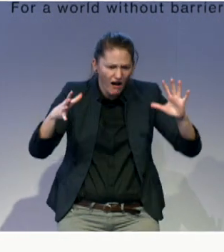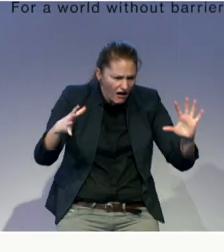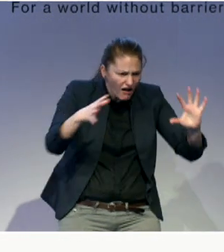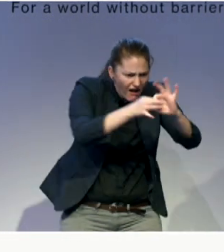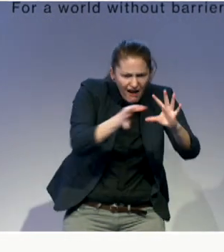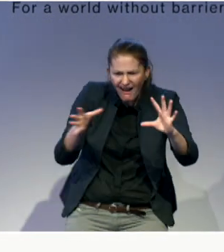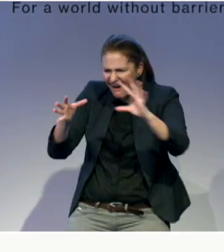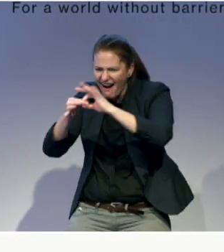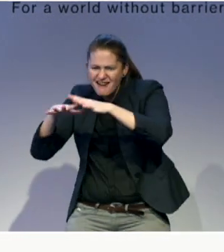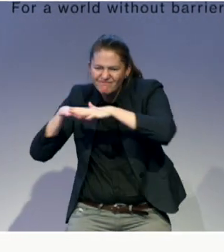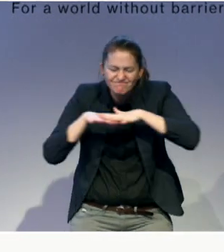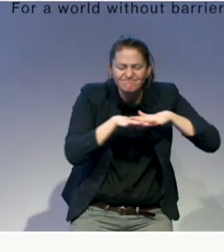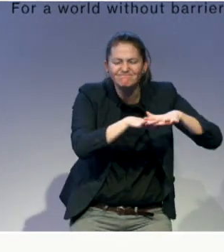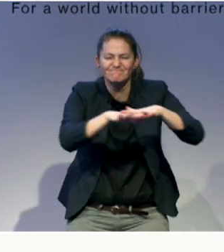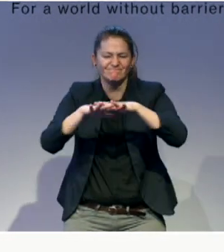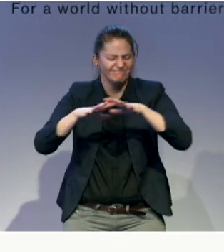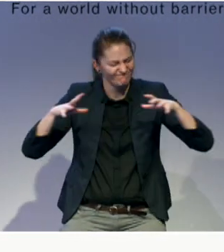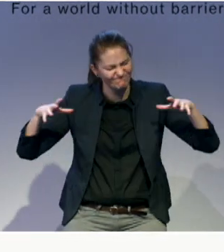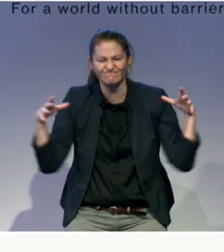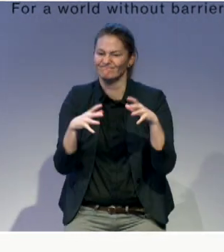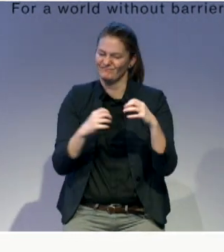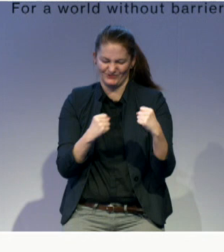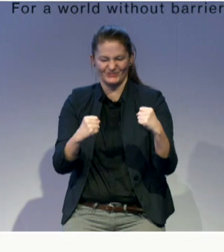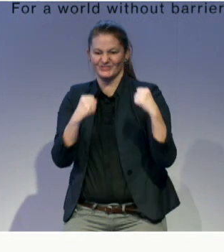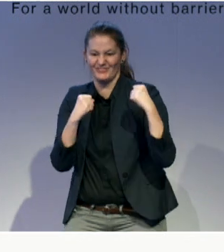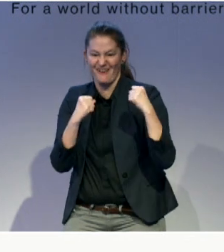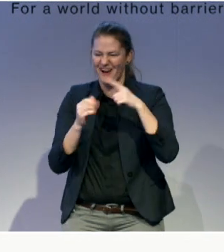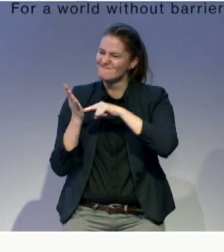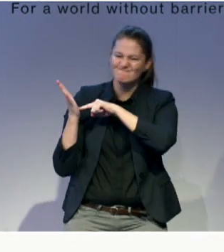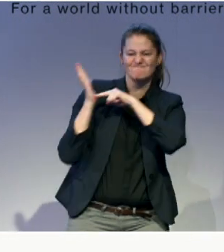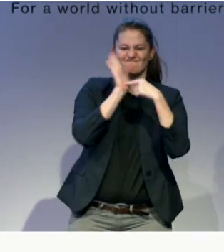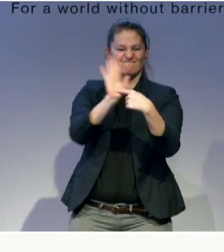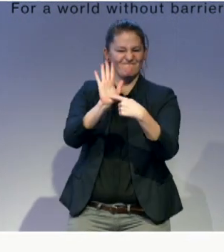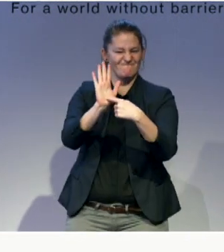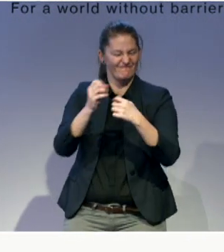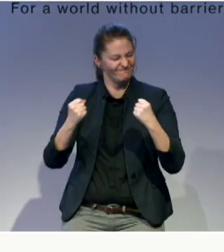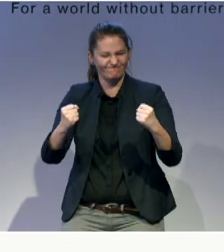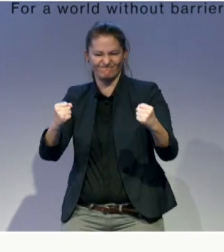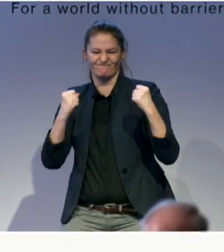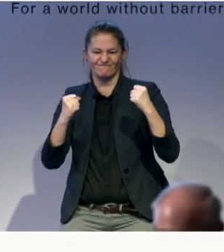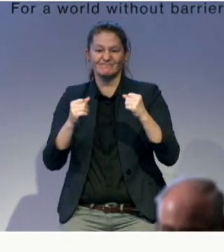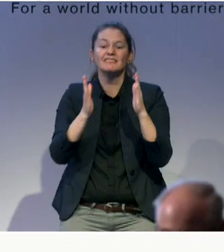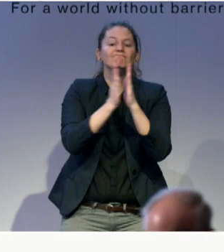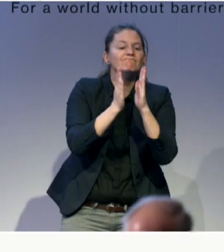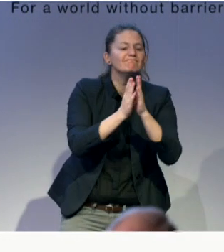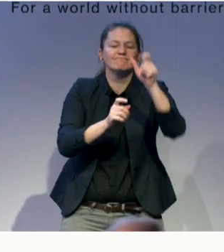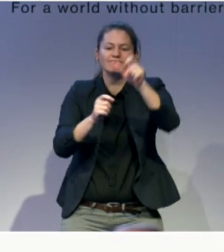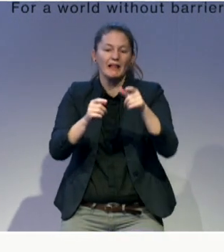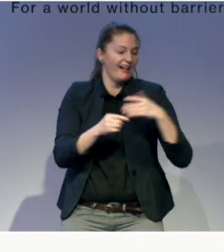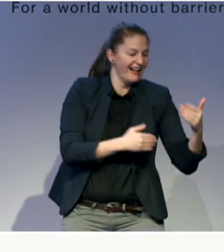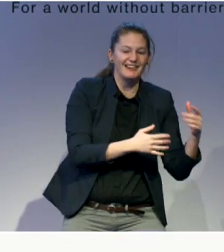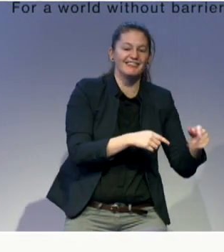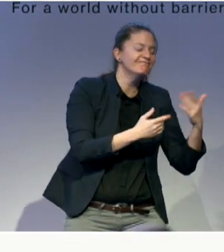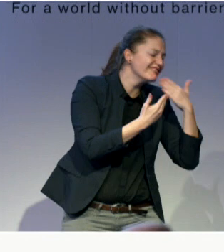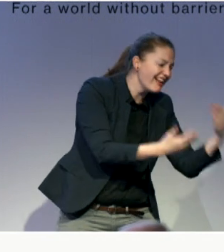around to the person beside you and say thank you and well done? Because this is a night of thank you and well done. Well